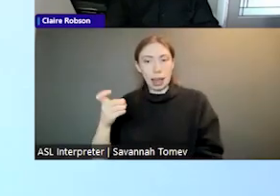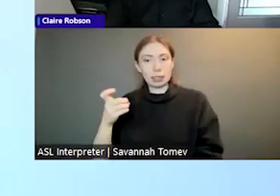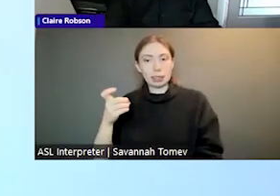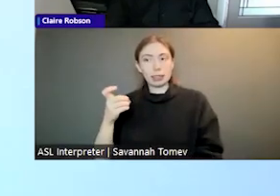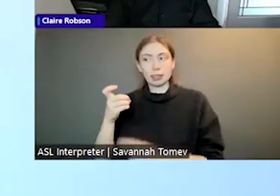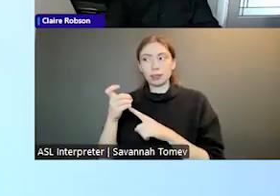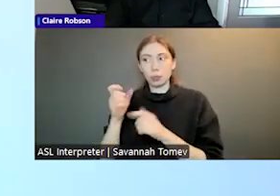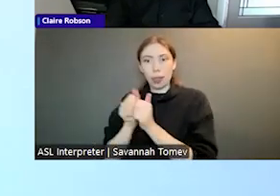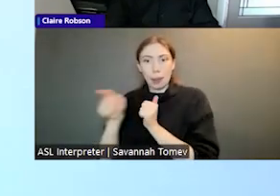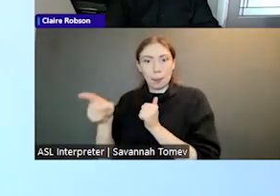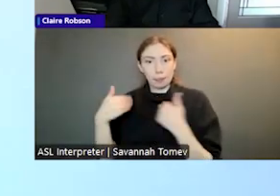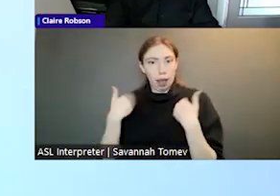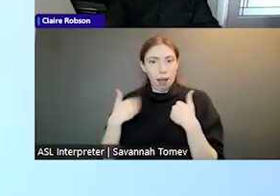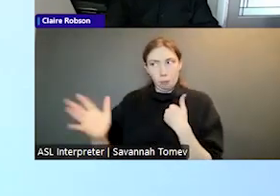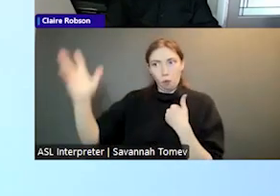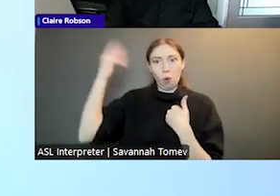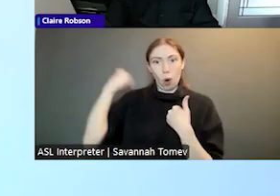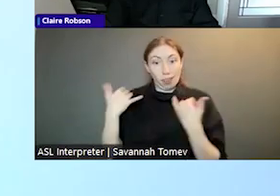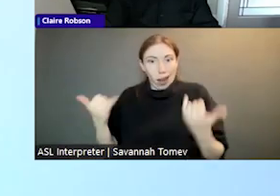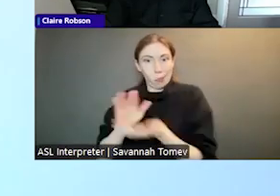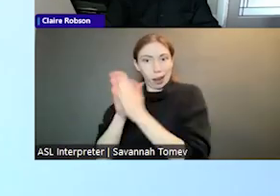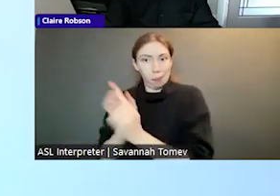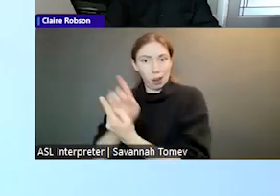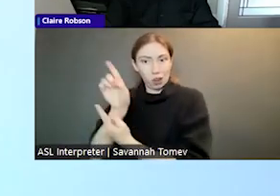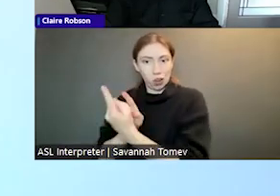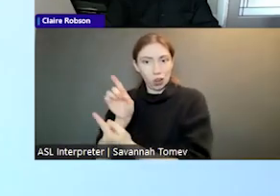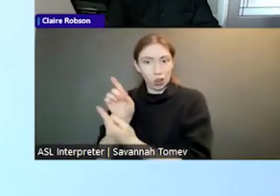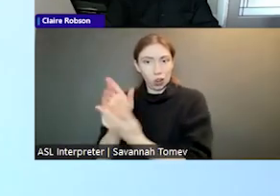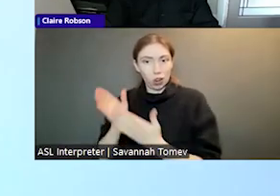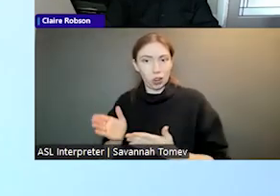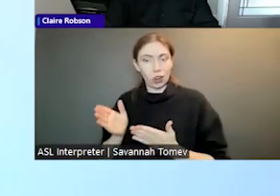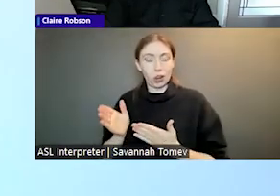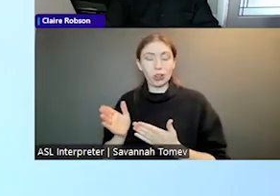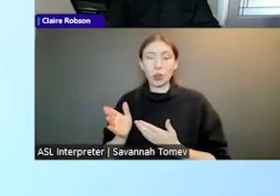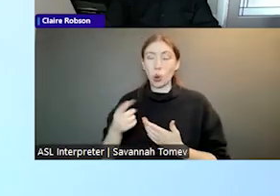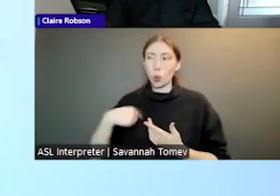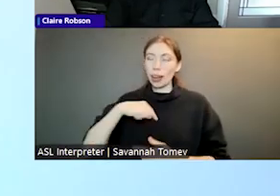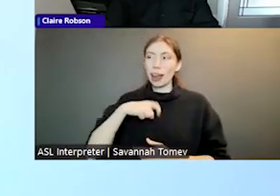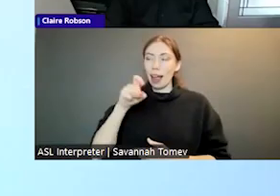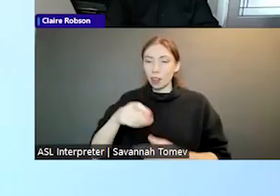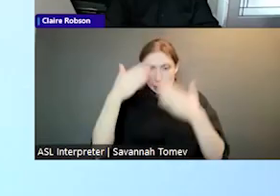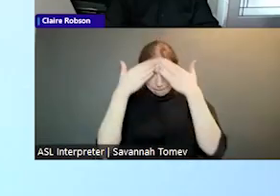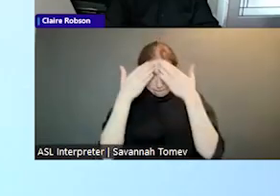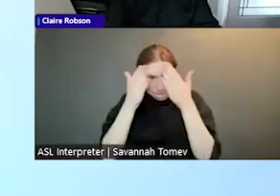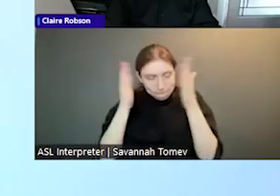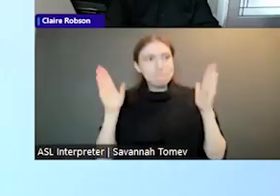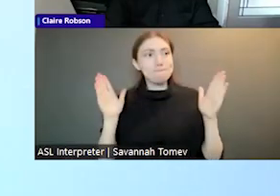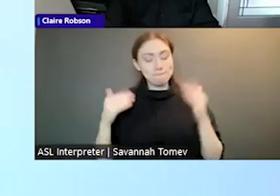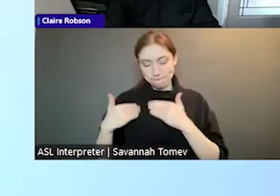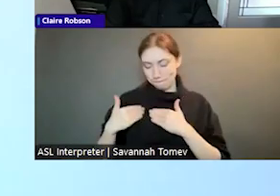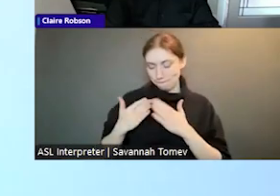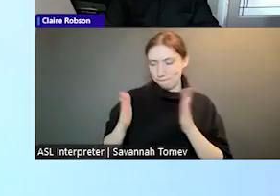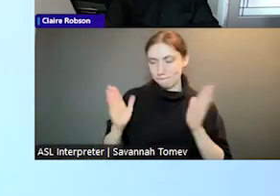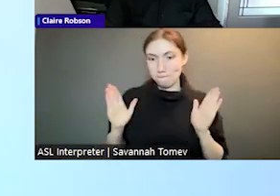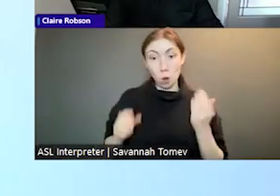and minds in some ways to see that support doesn't always look like we expect